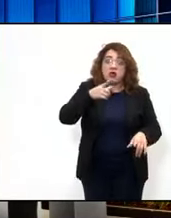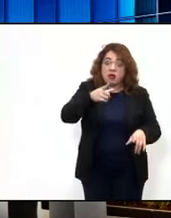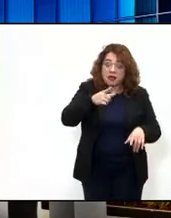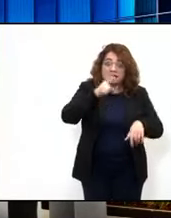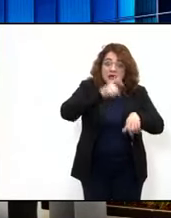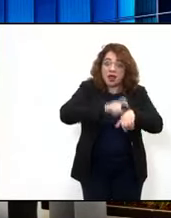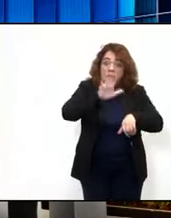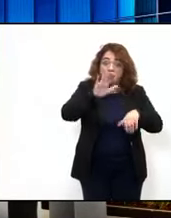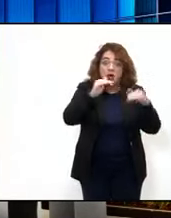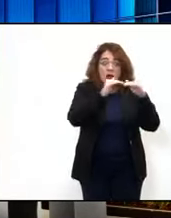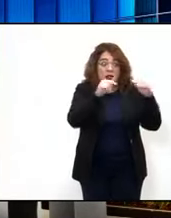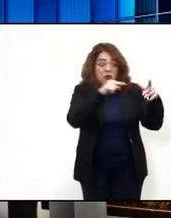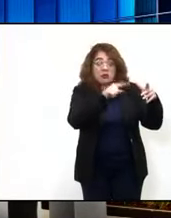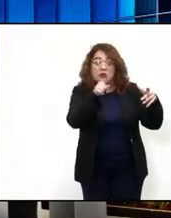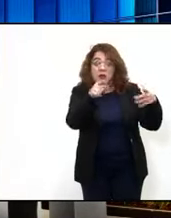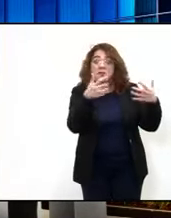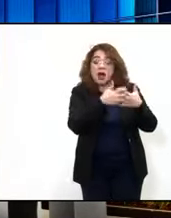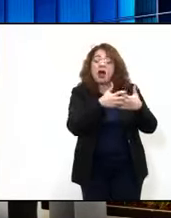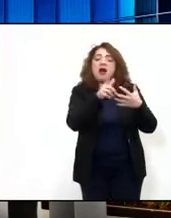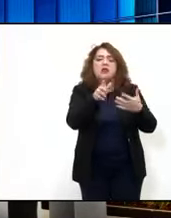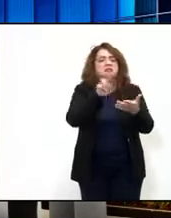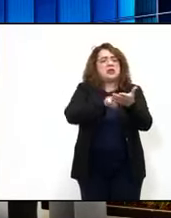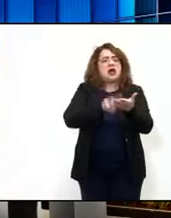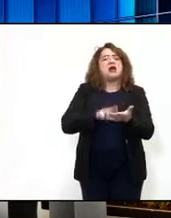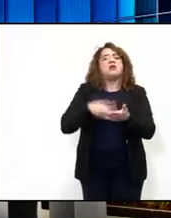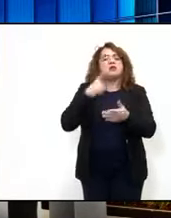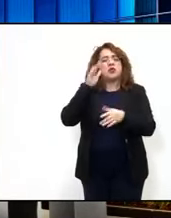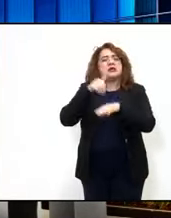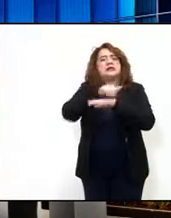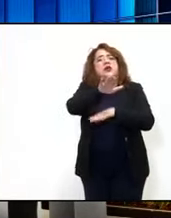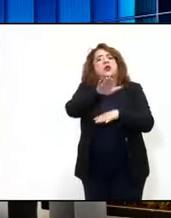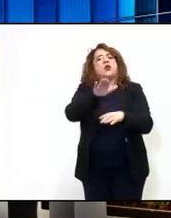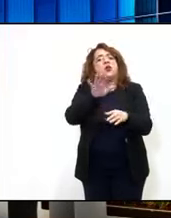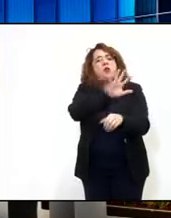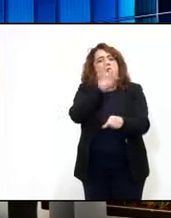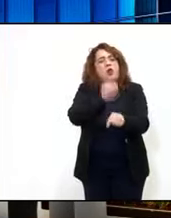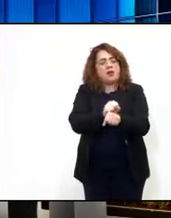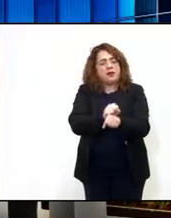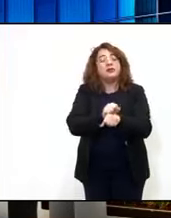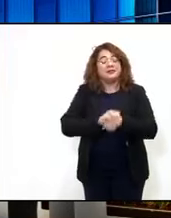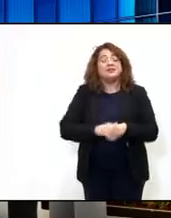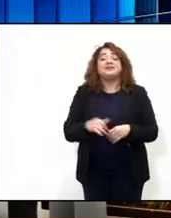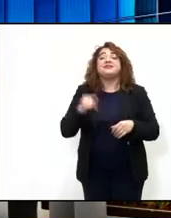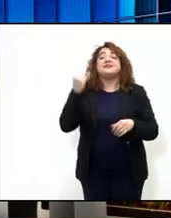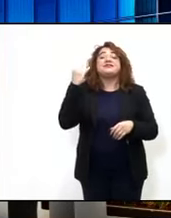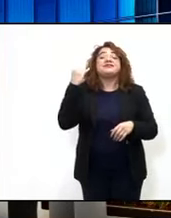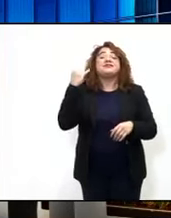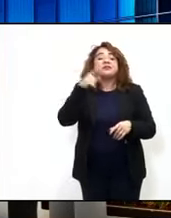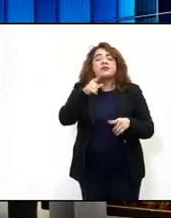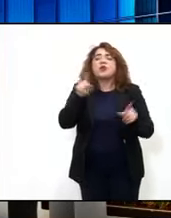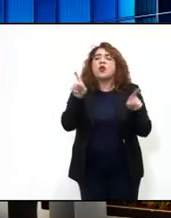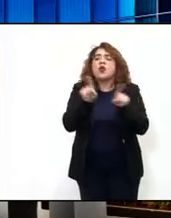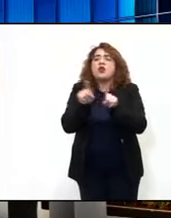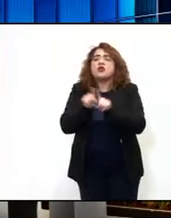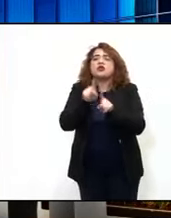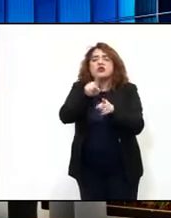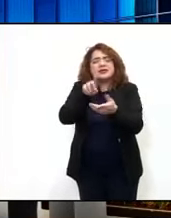can draw from there so that you can get your vaccine. But we also encourage everyone to focus and sign